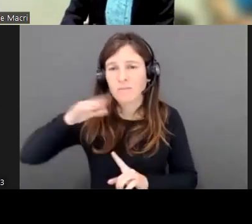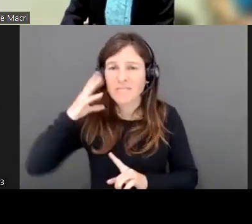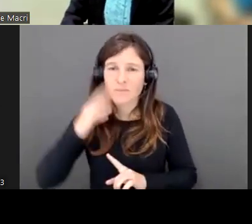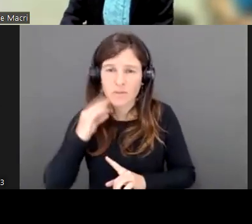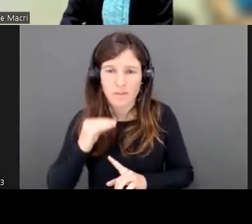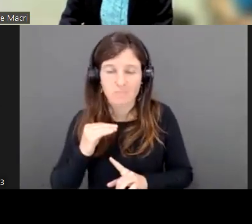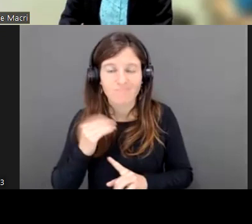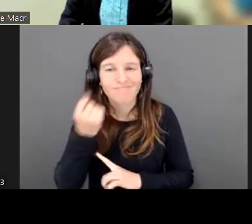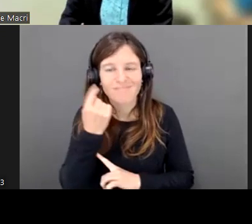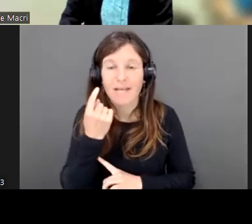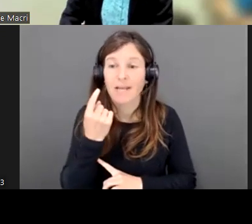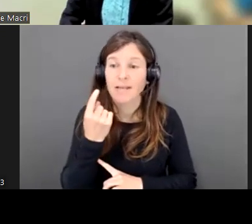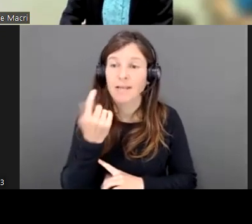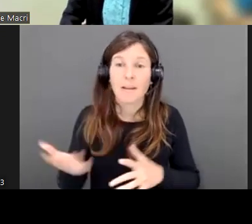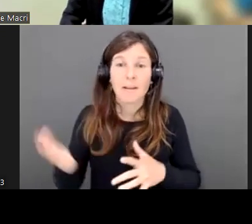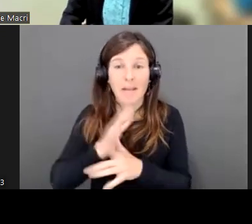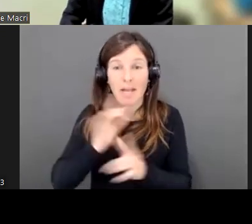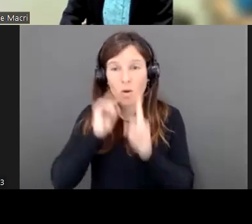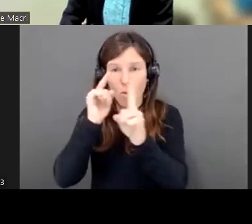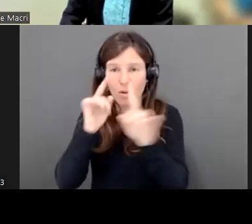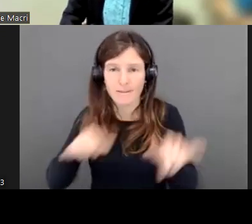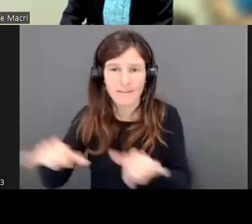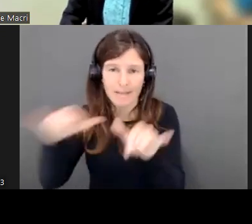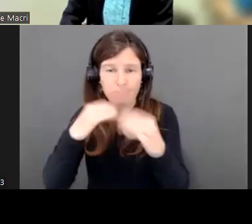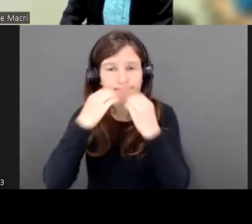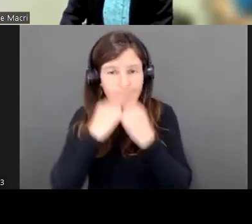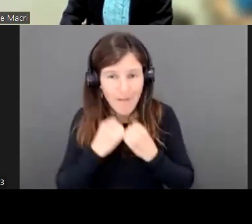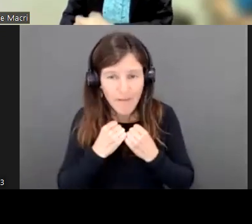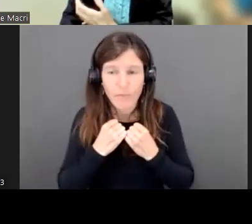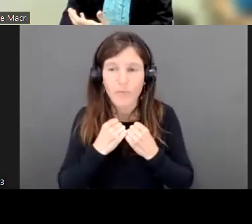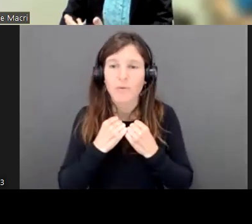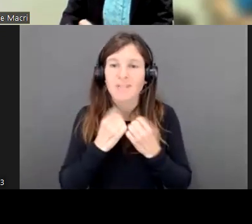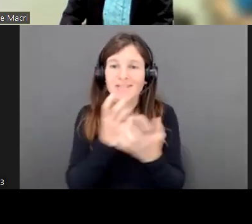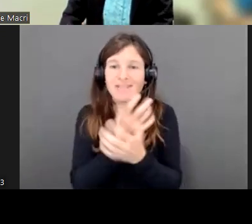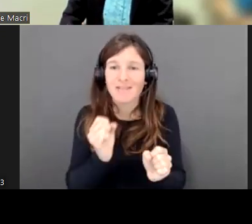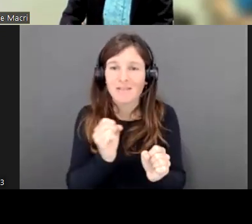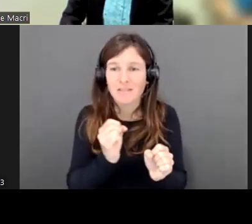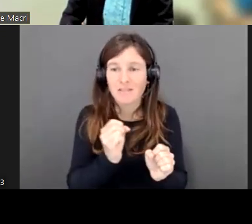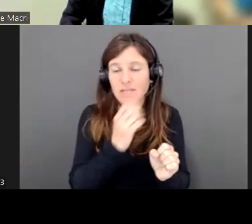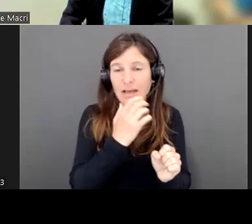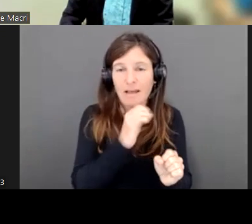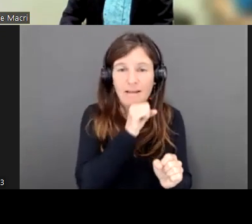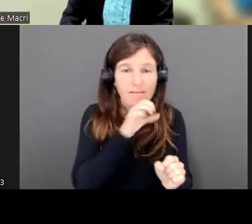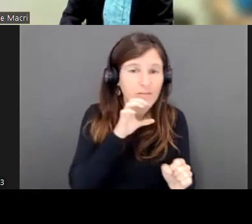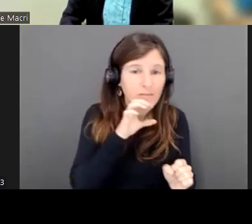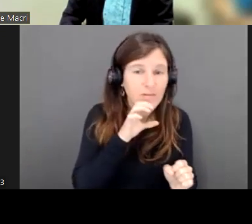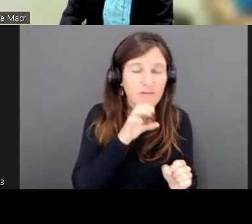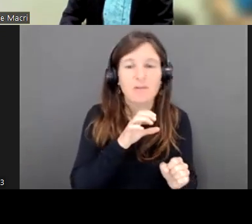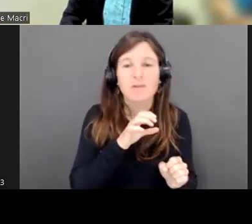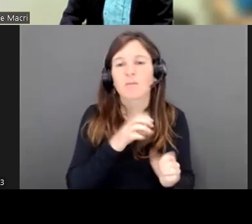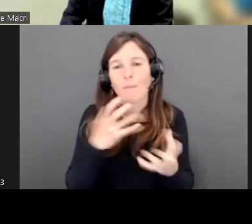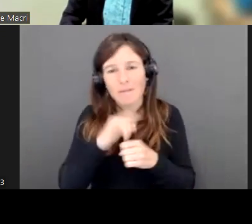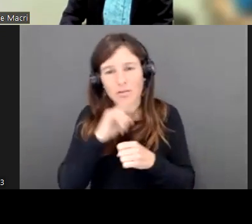think the older adult themselves and also those around them want to ensure we have quality care for the